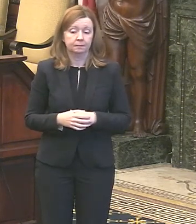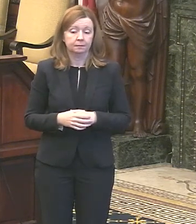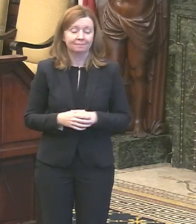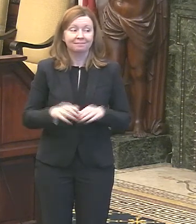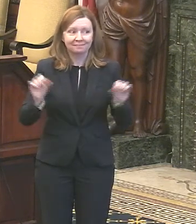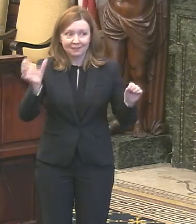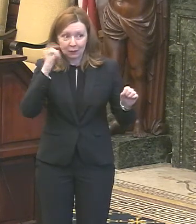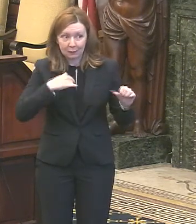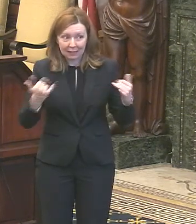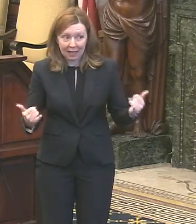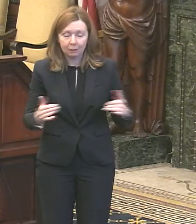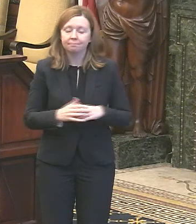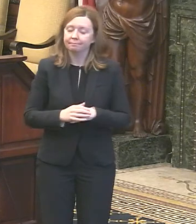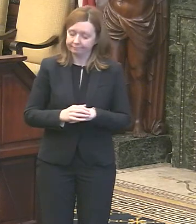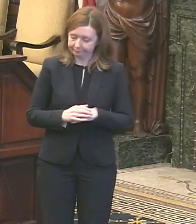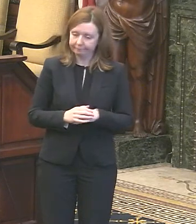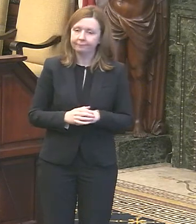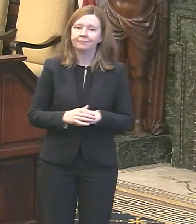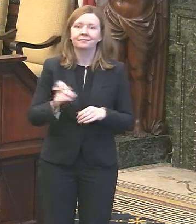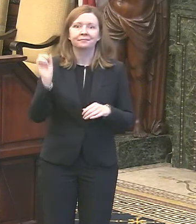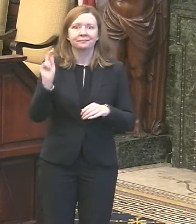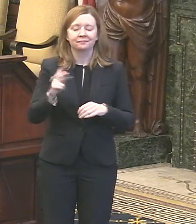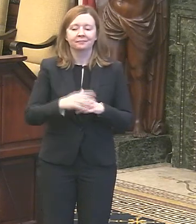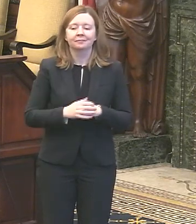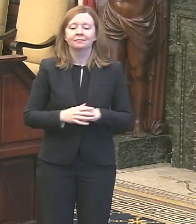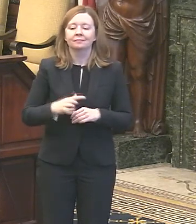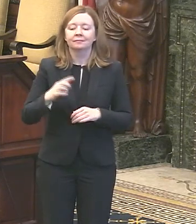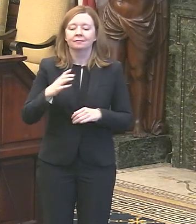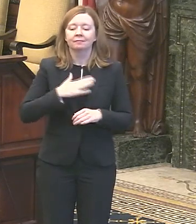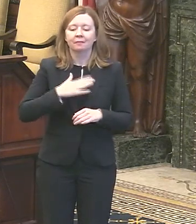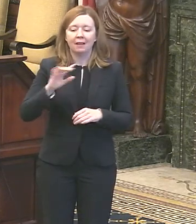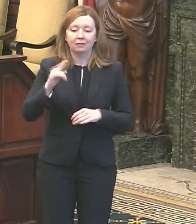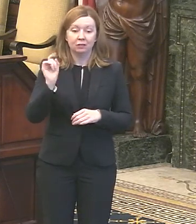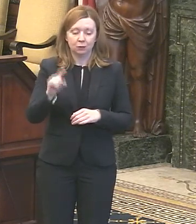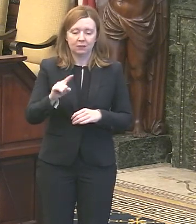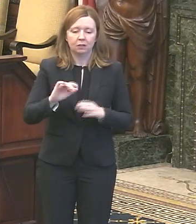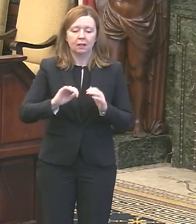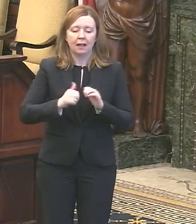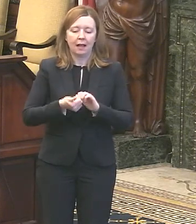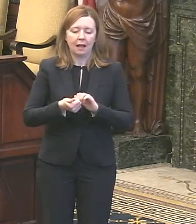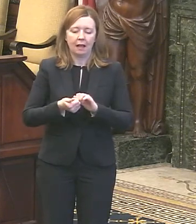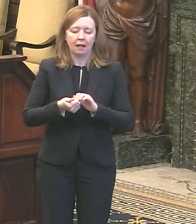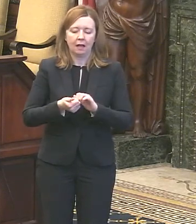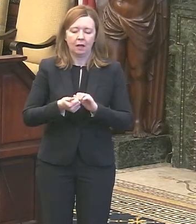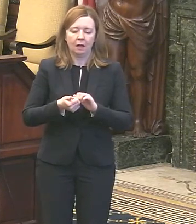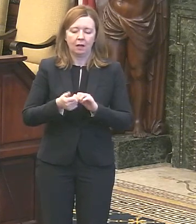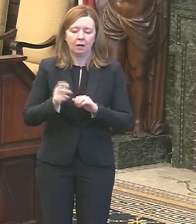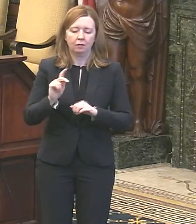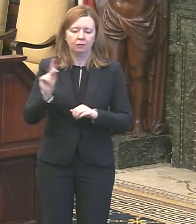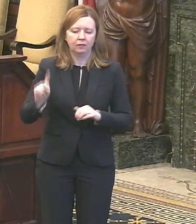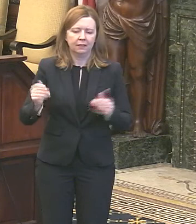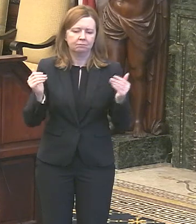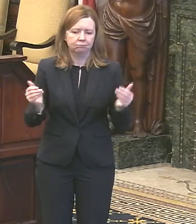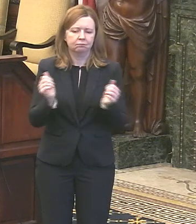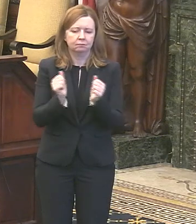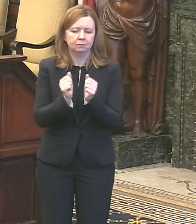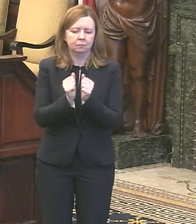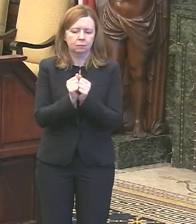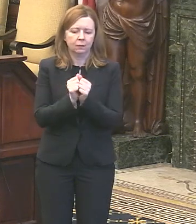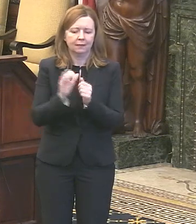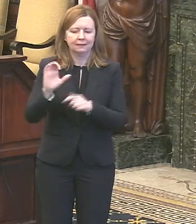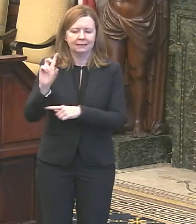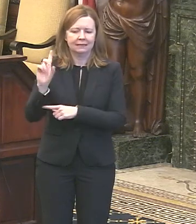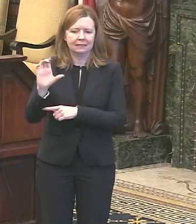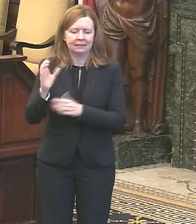Okay, can you hear me now? Yep. Okay. My first question is how is Philly proceeding regarding the new